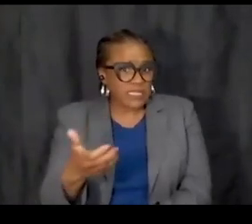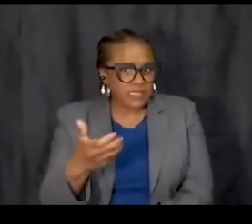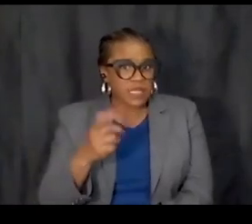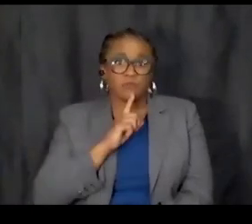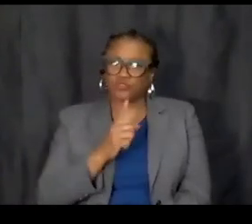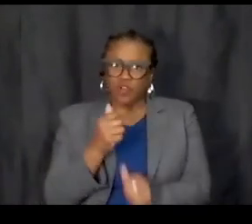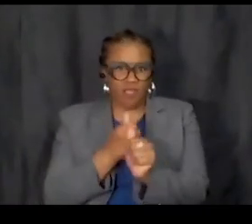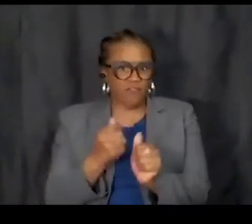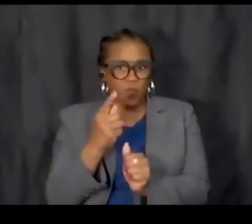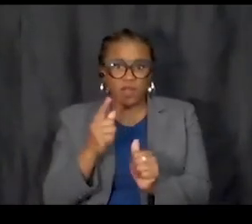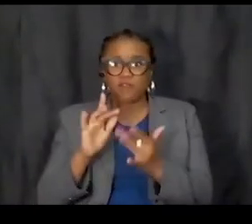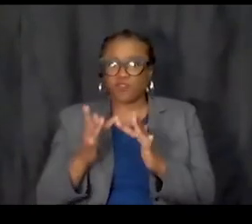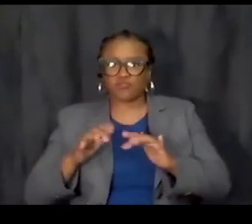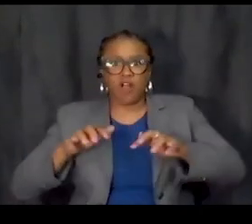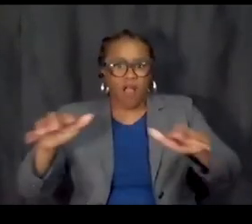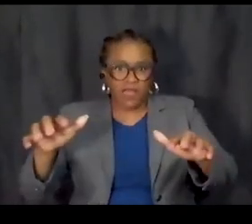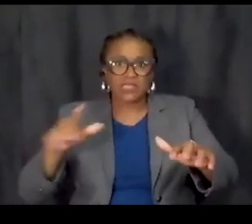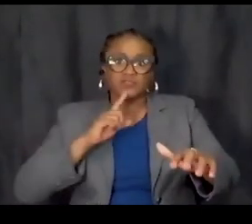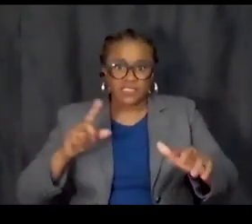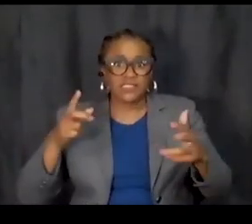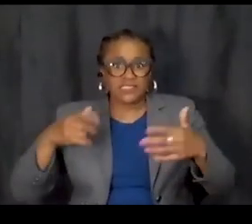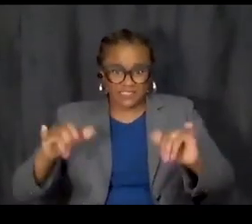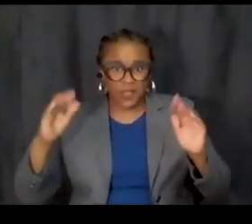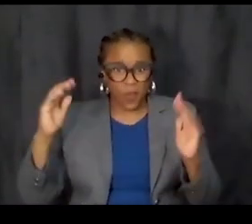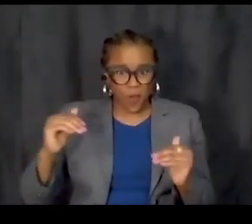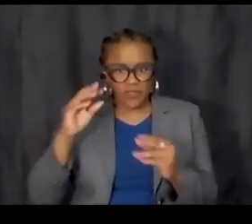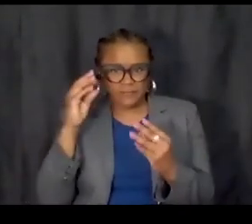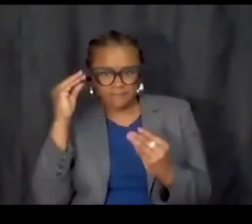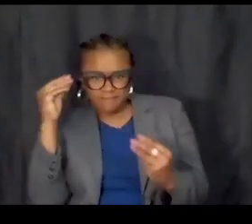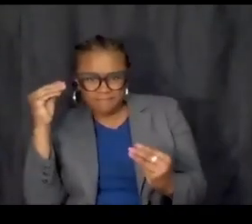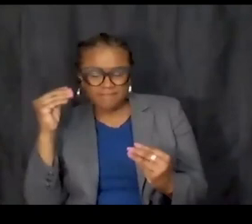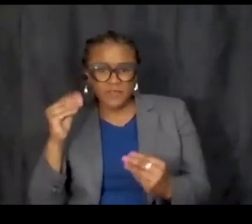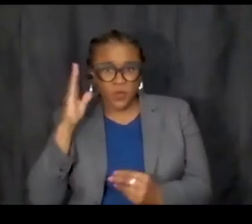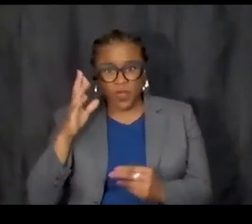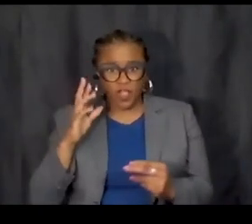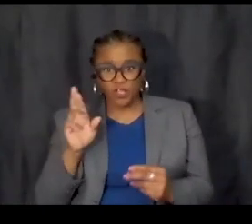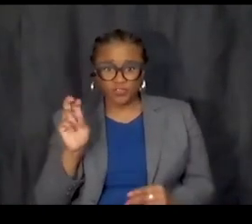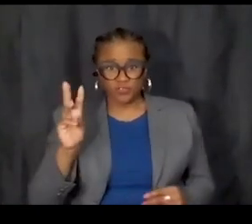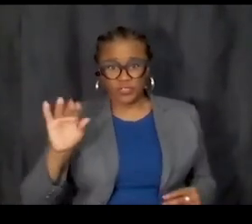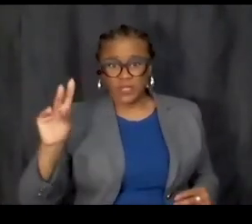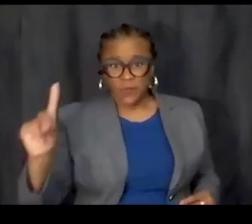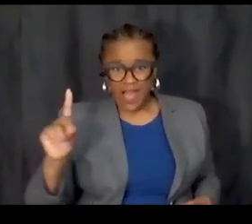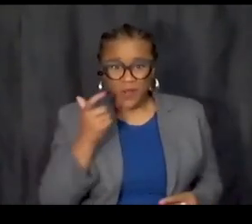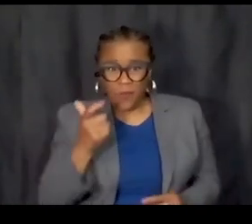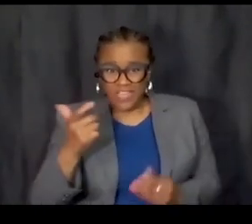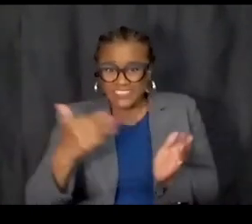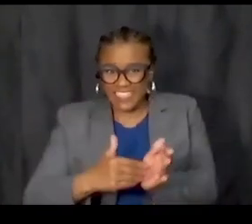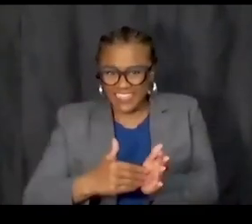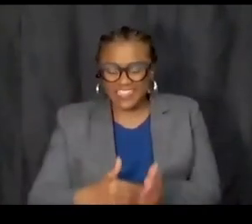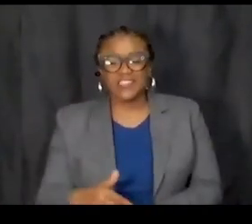virtual audience is probably still hopefully sitting with and getting ready to hit rewind. So there are a couple themes that came